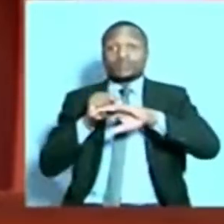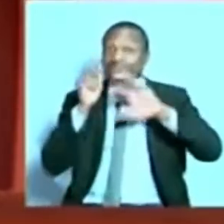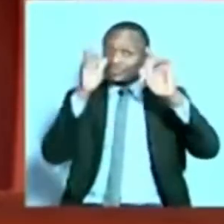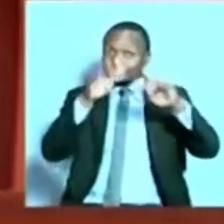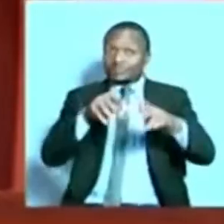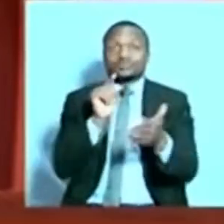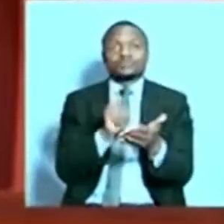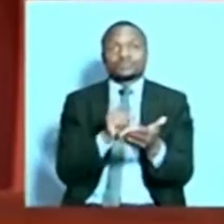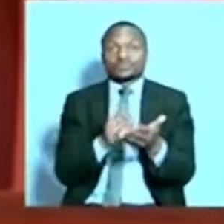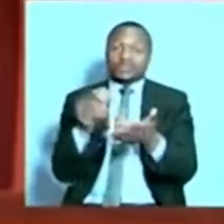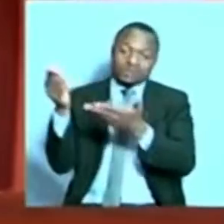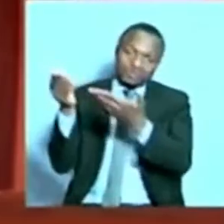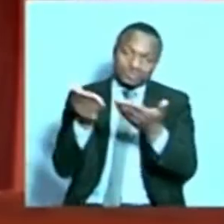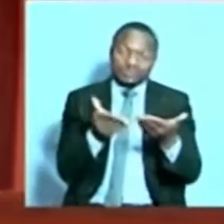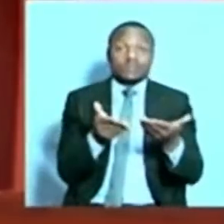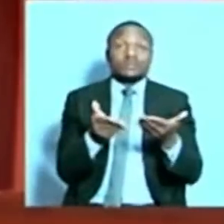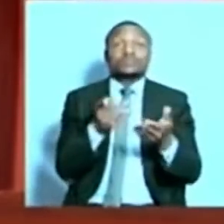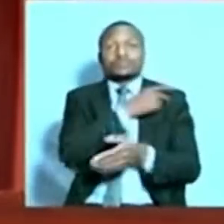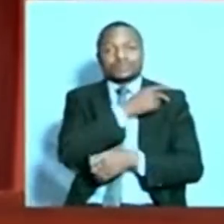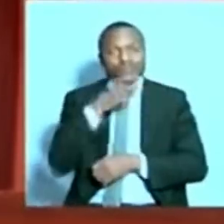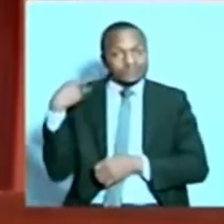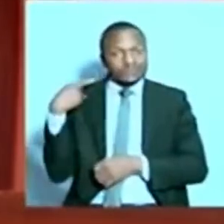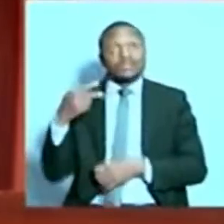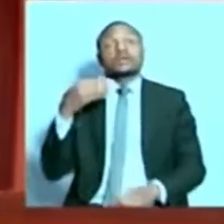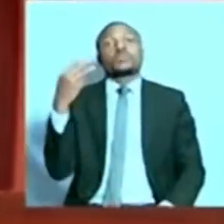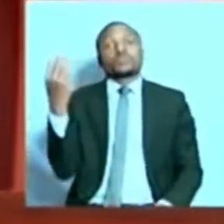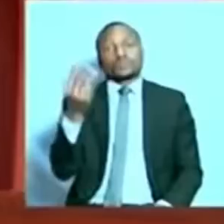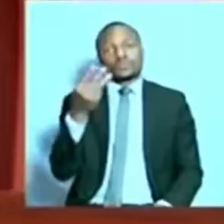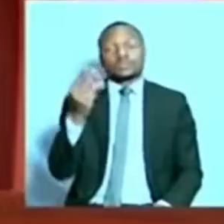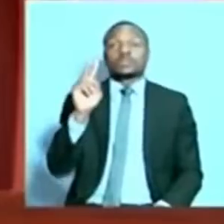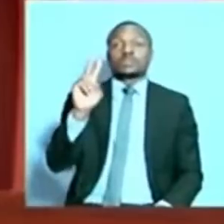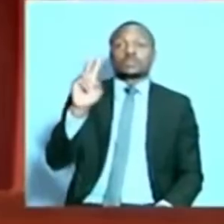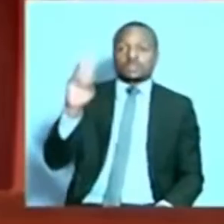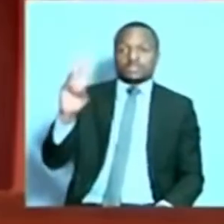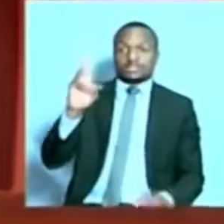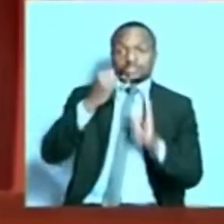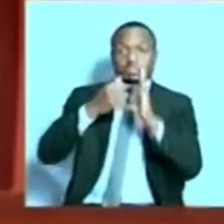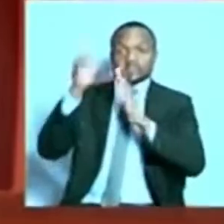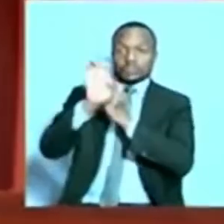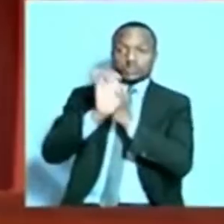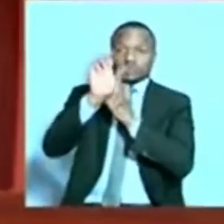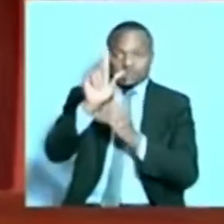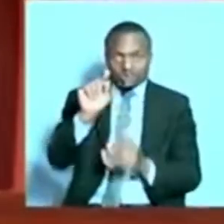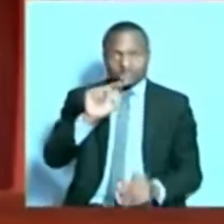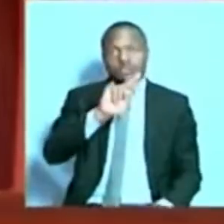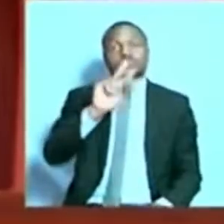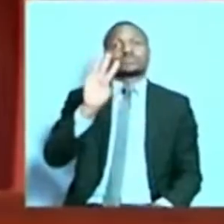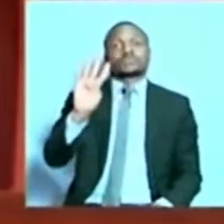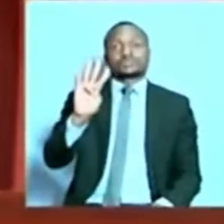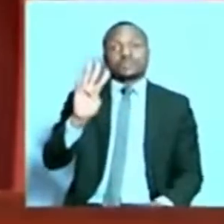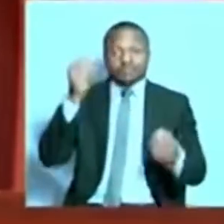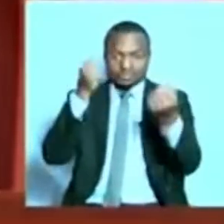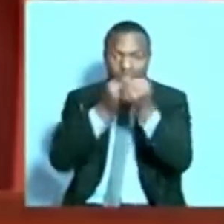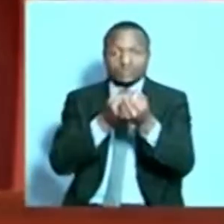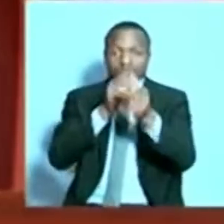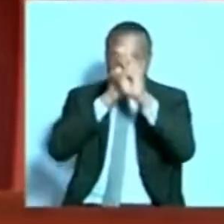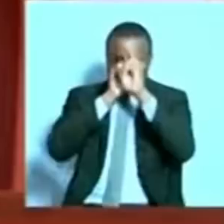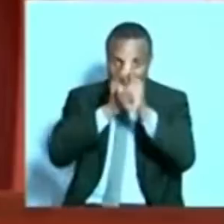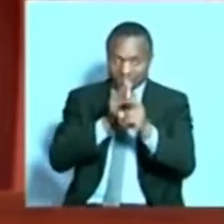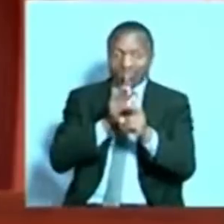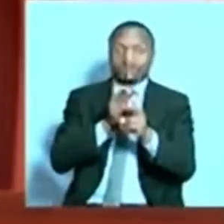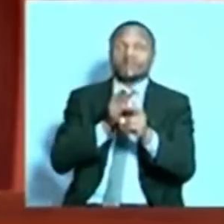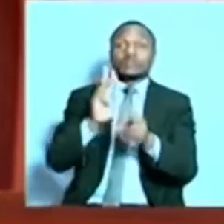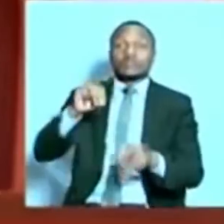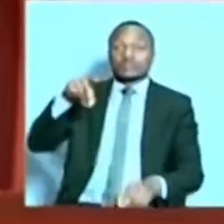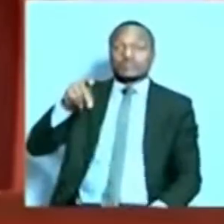This document was laid on the table of the House on Wednesday, 26th June 2024, and it was seconded by one